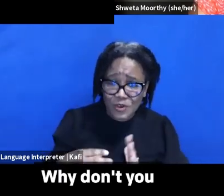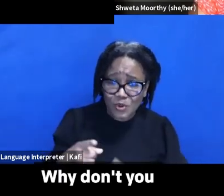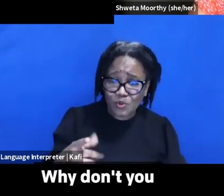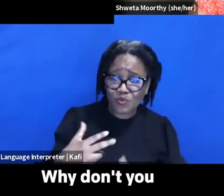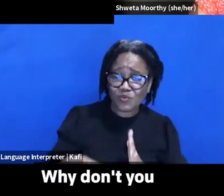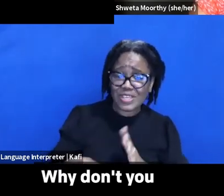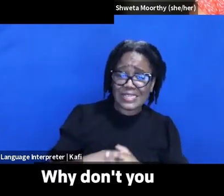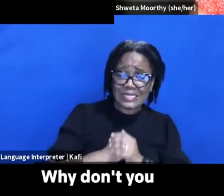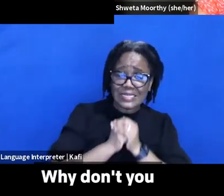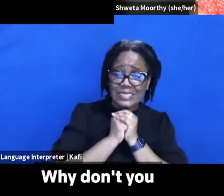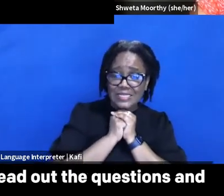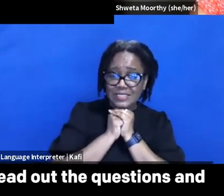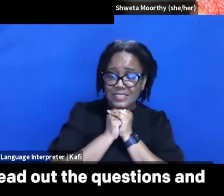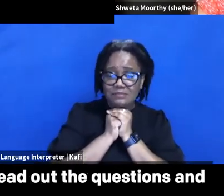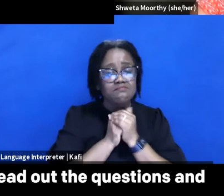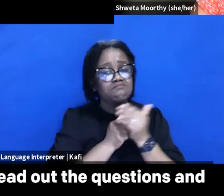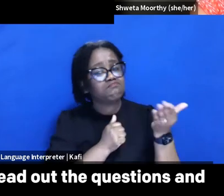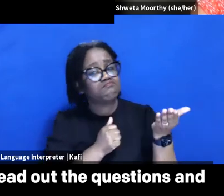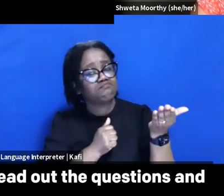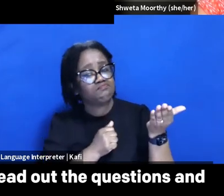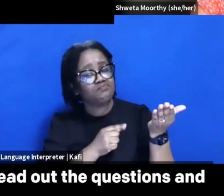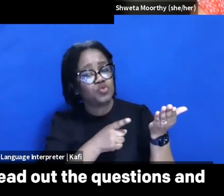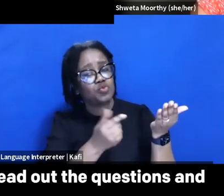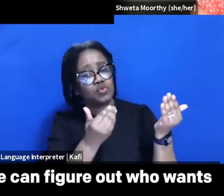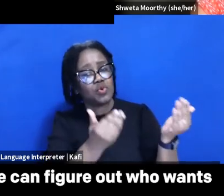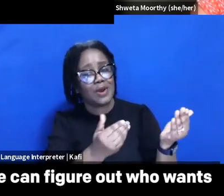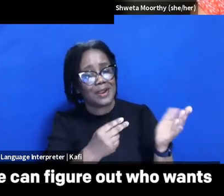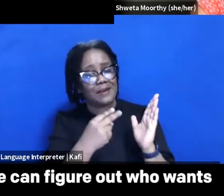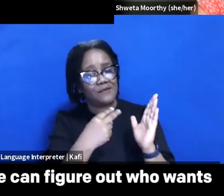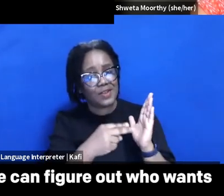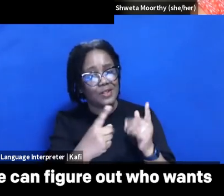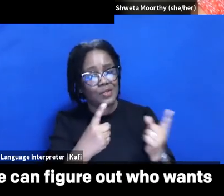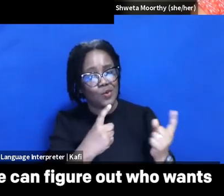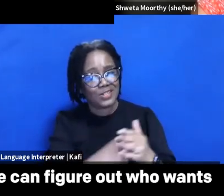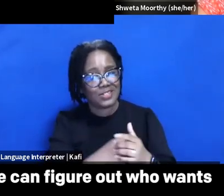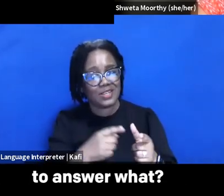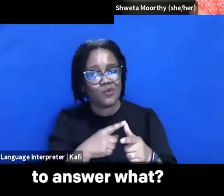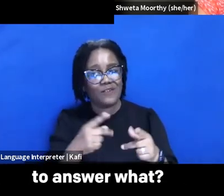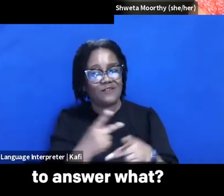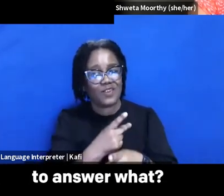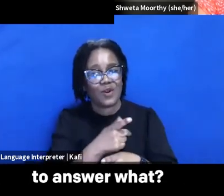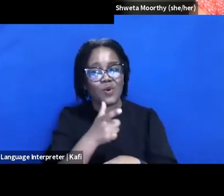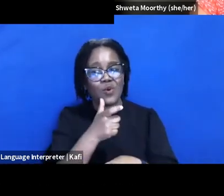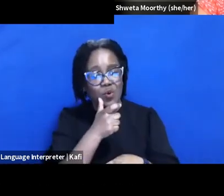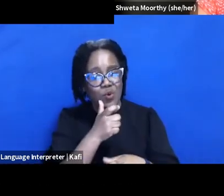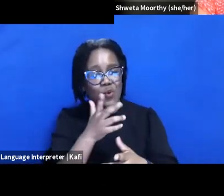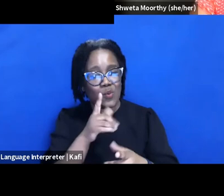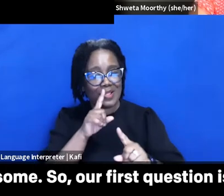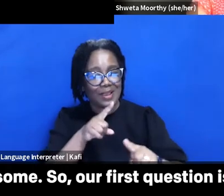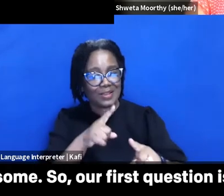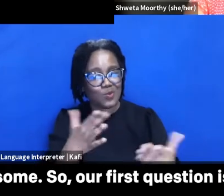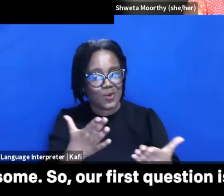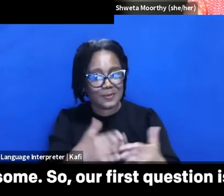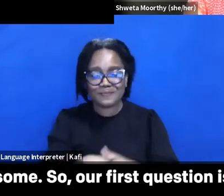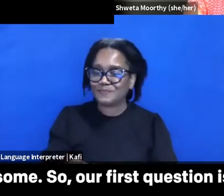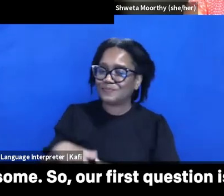Why don't you read out the questions and we can figure out who wants to answer what. Awesome. So